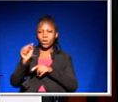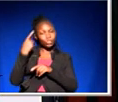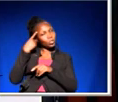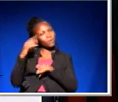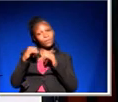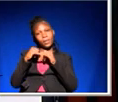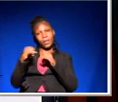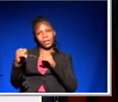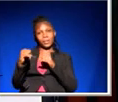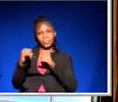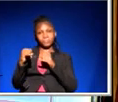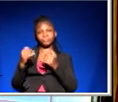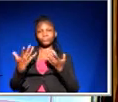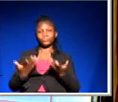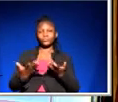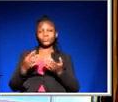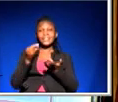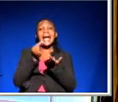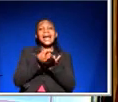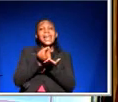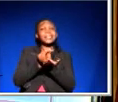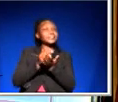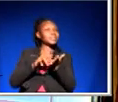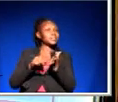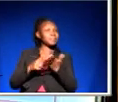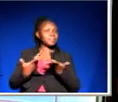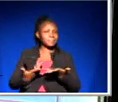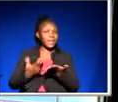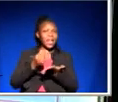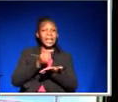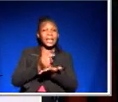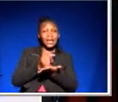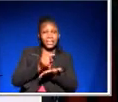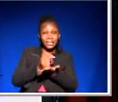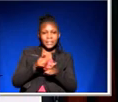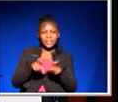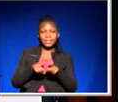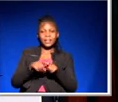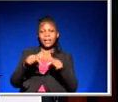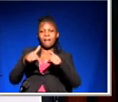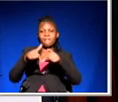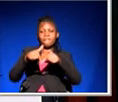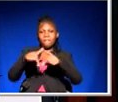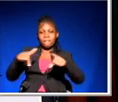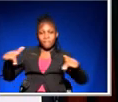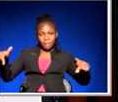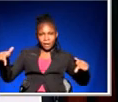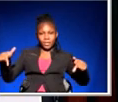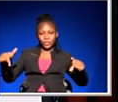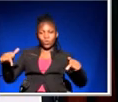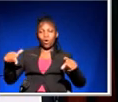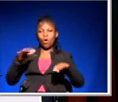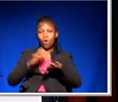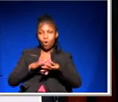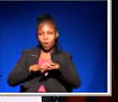line. Now, what is a gradient? A gradient is the vertical distance over the